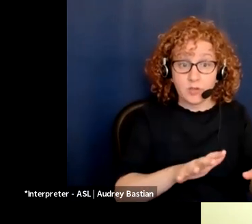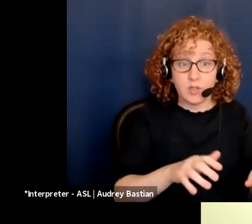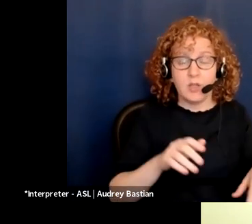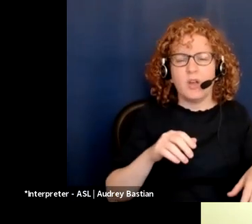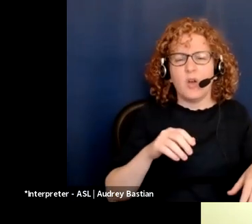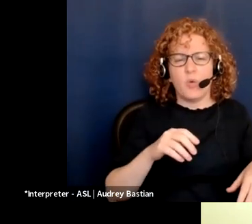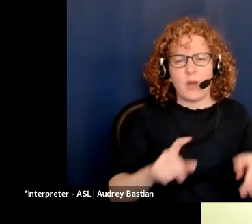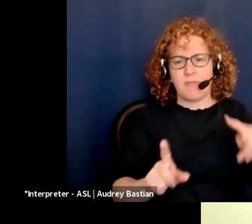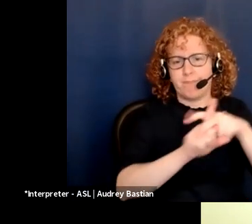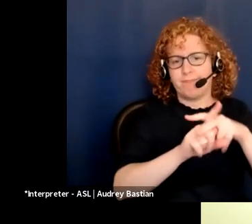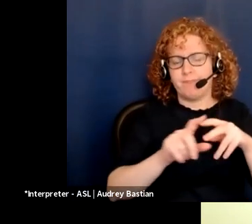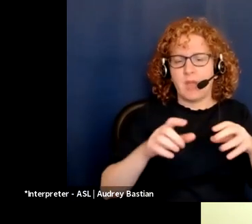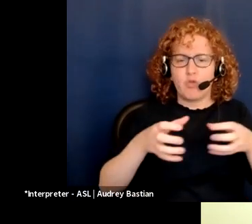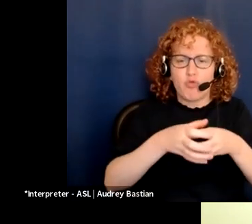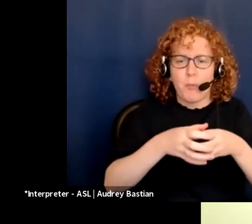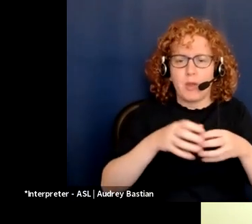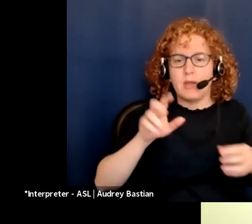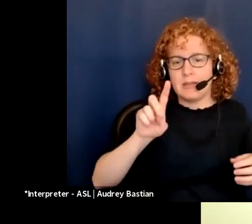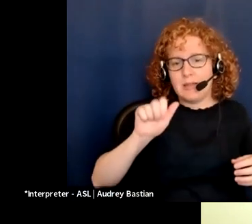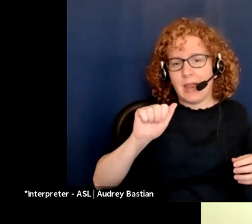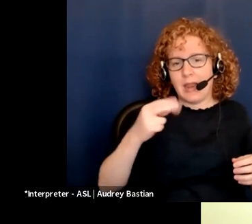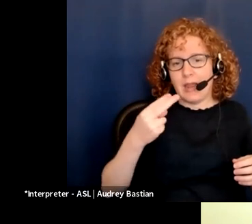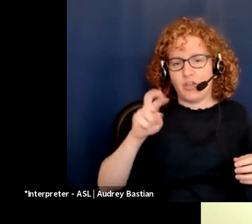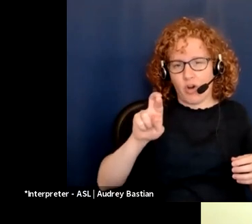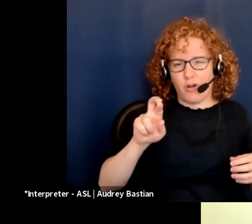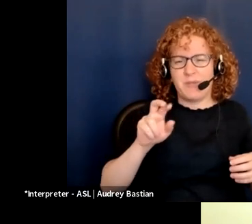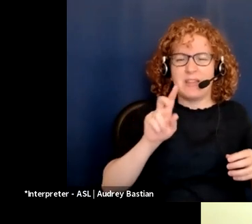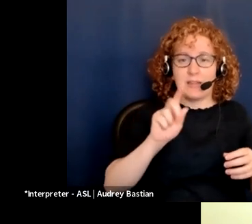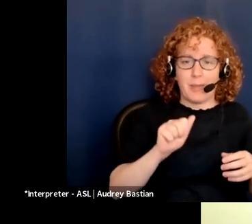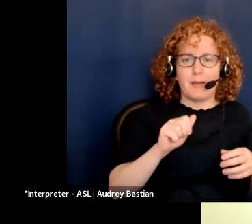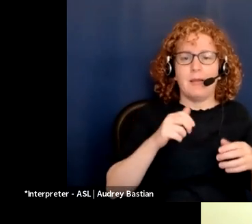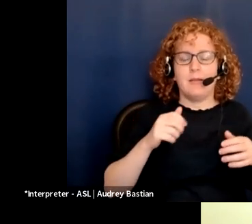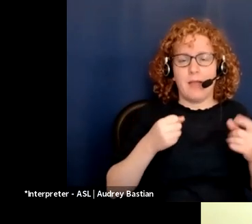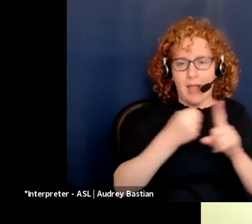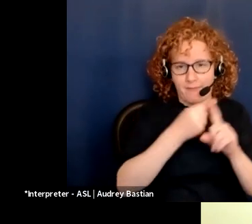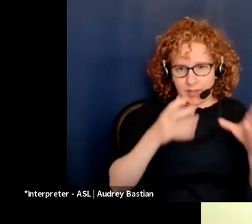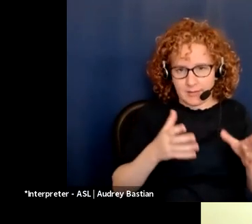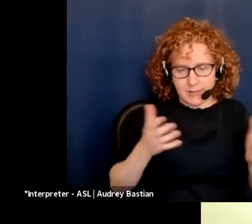DAAHR, DAR, Disability Advocates Advancing Our Healthcare Rights.